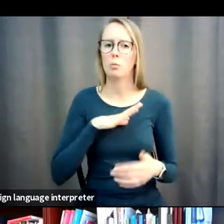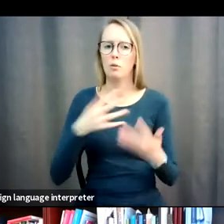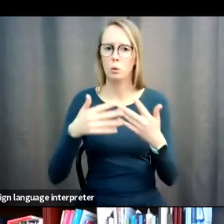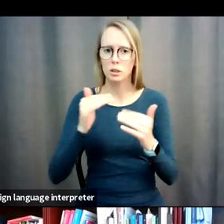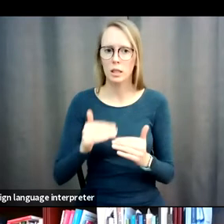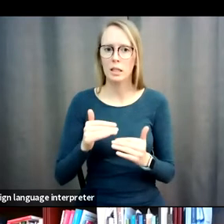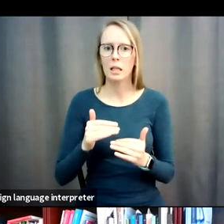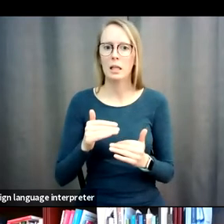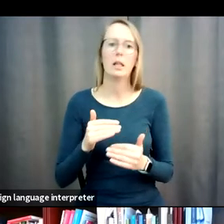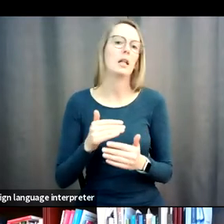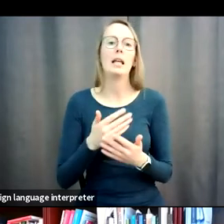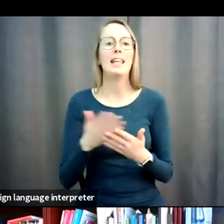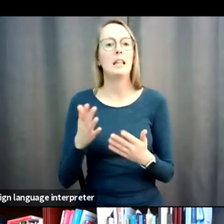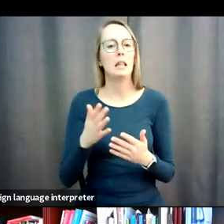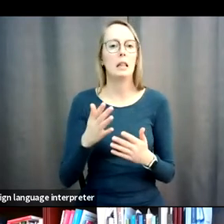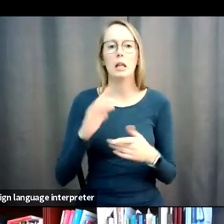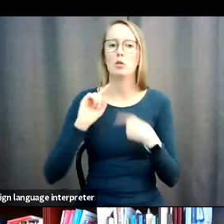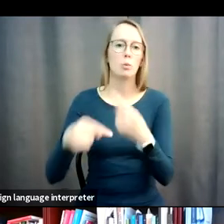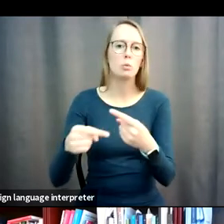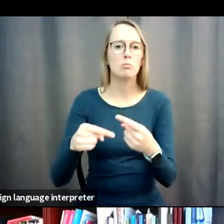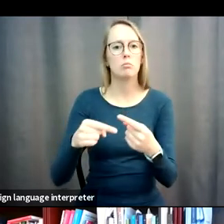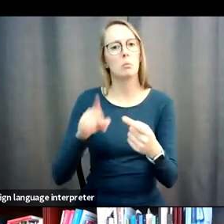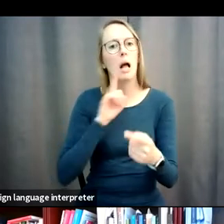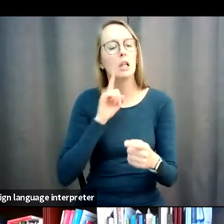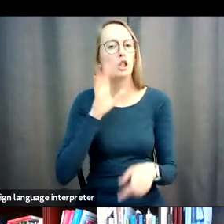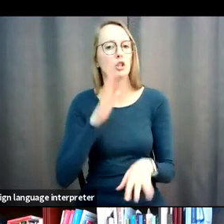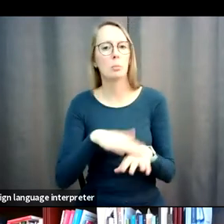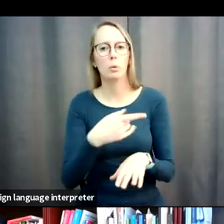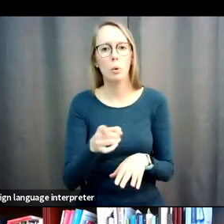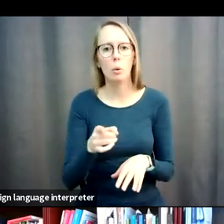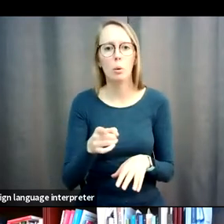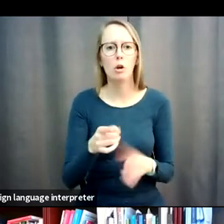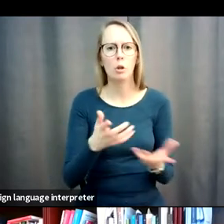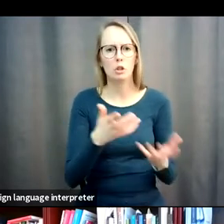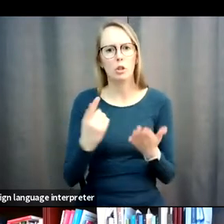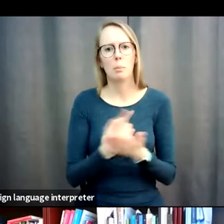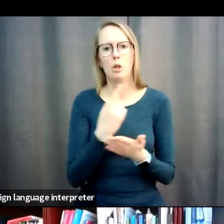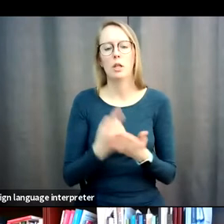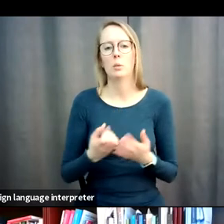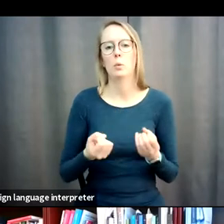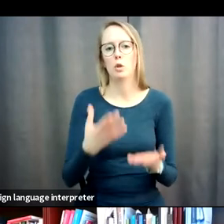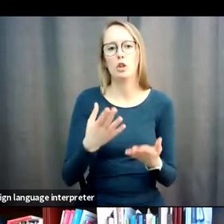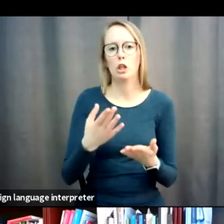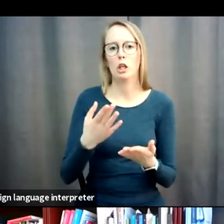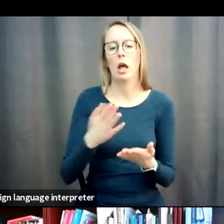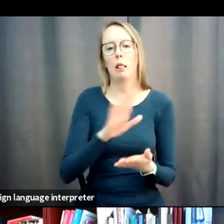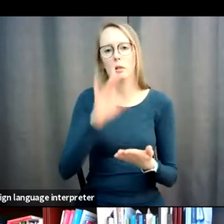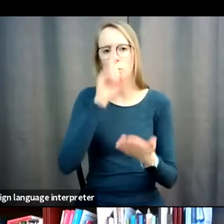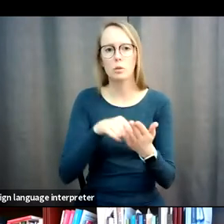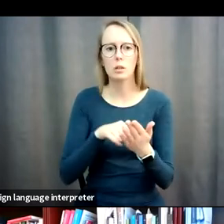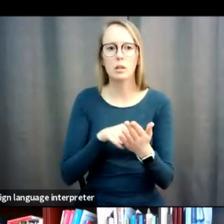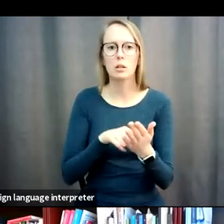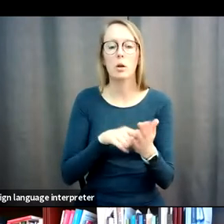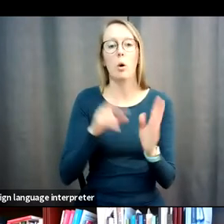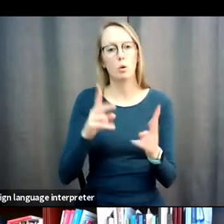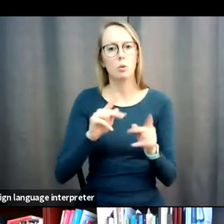not systematically heard with regard to issues that concern them and lack opportunities to express themselves, as highlighted